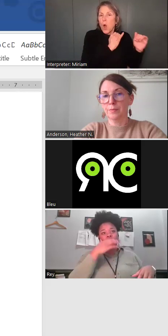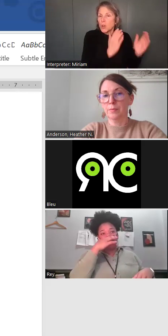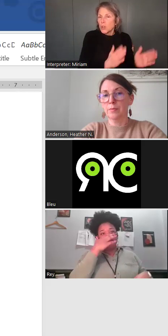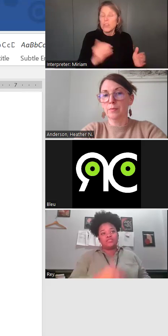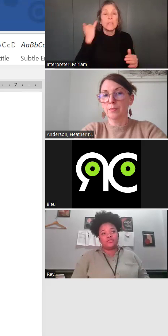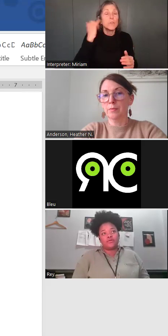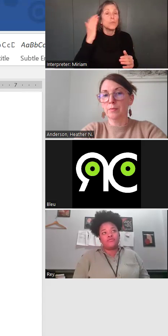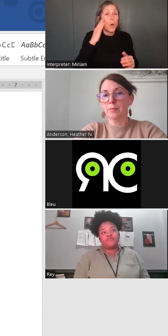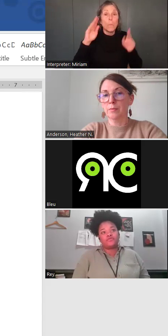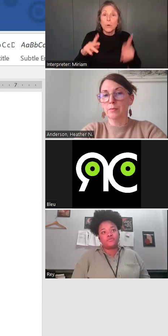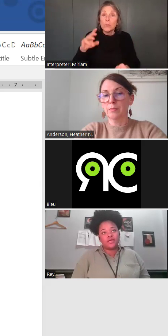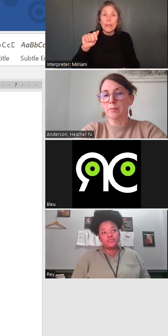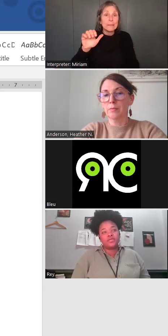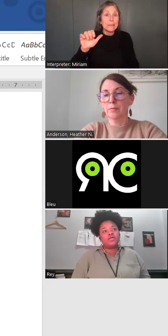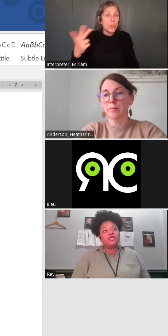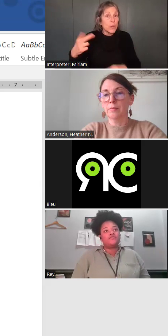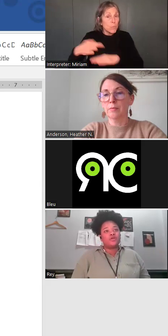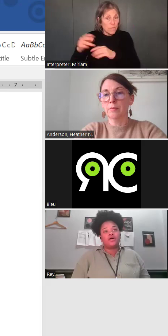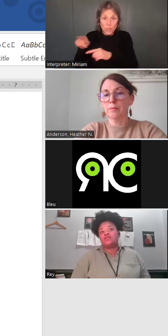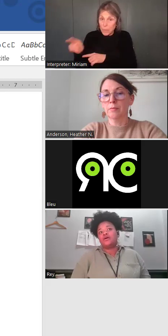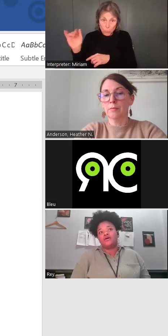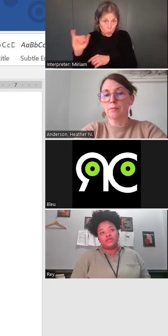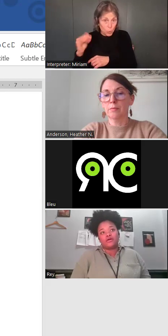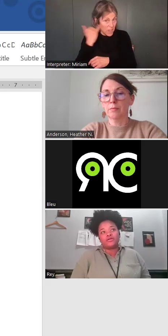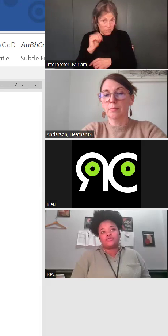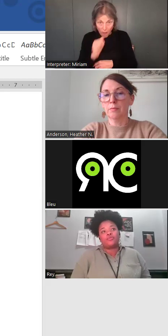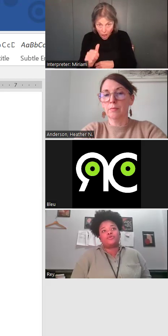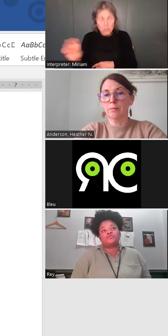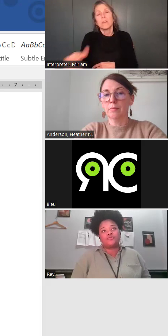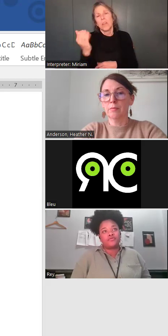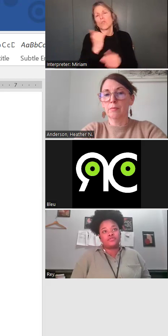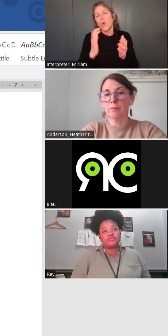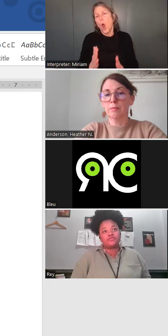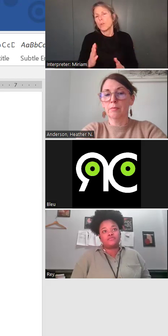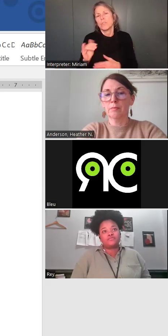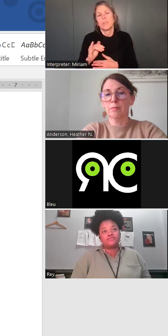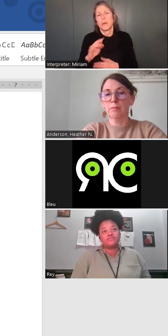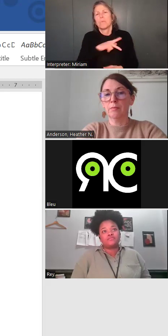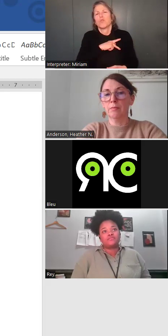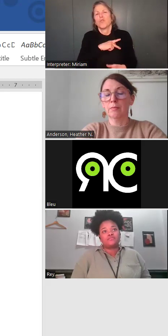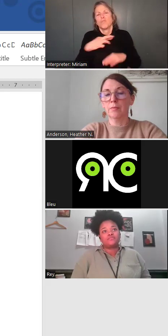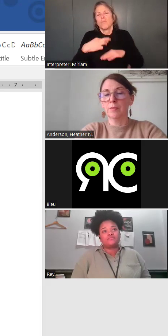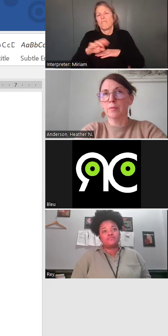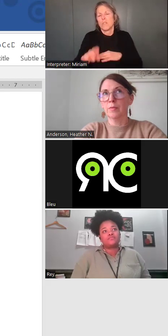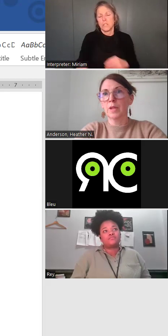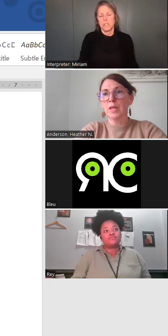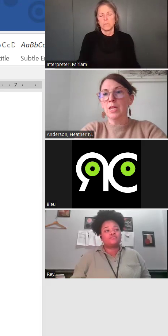know someone from AC3, a reference from them. If not, another artist, like a personal reference.